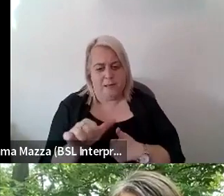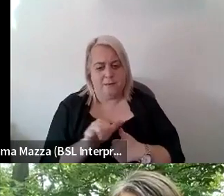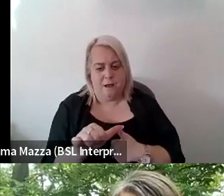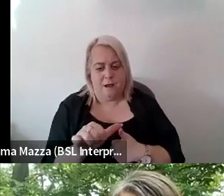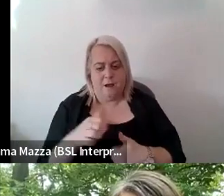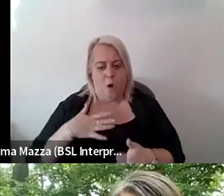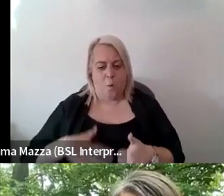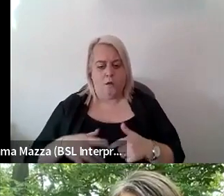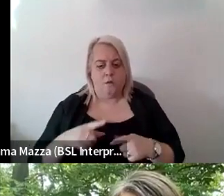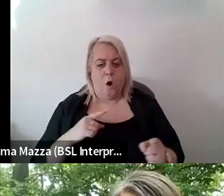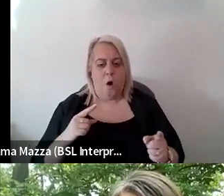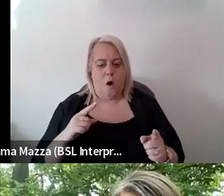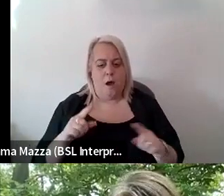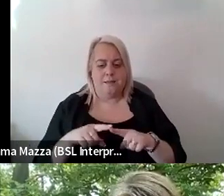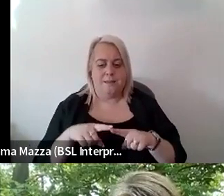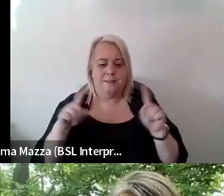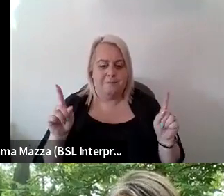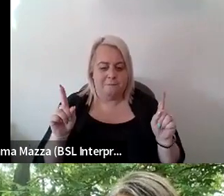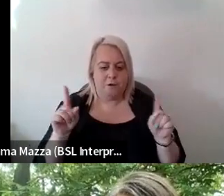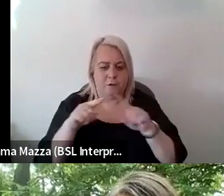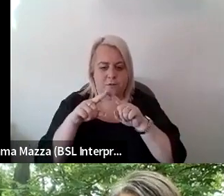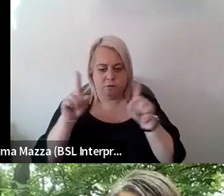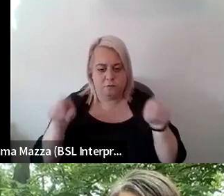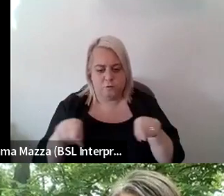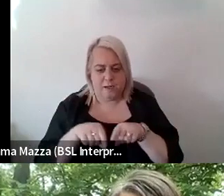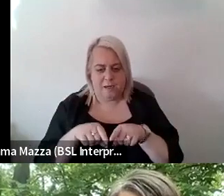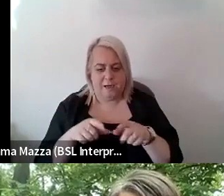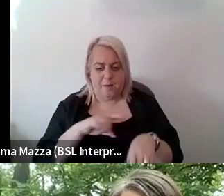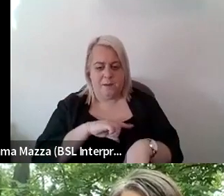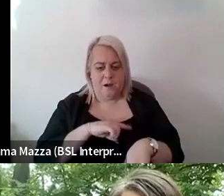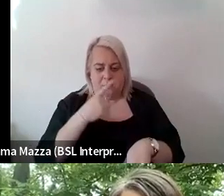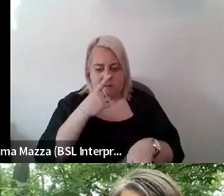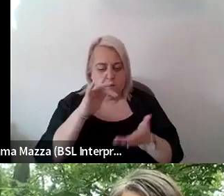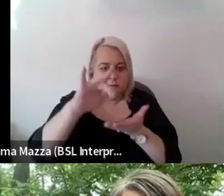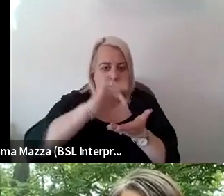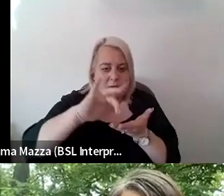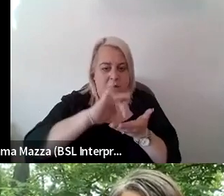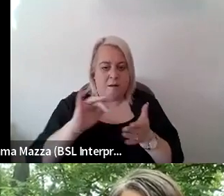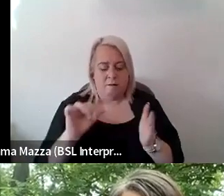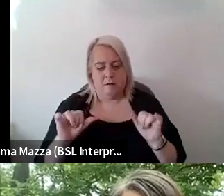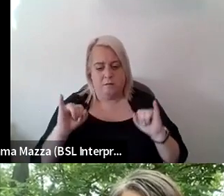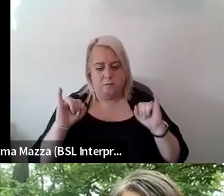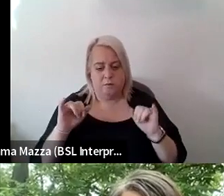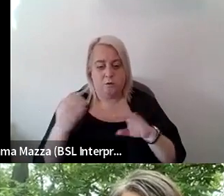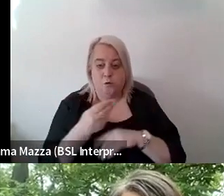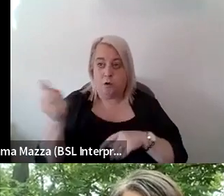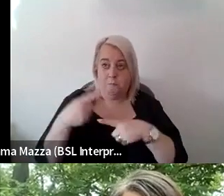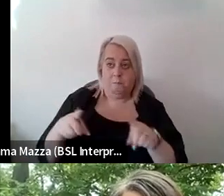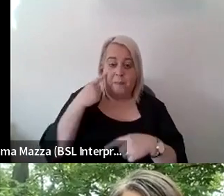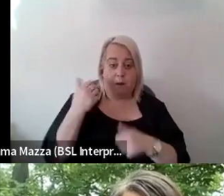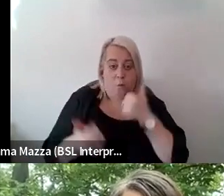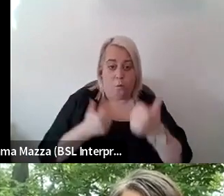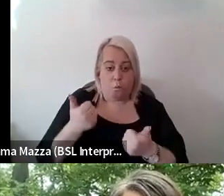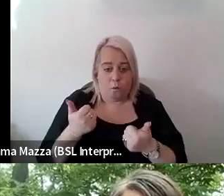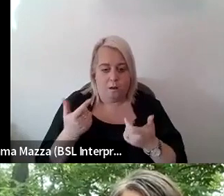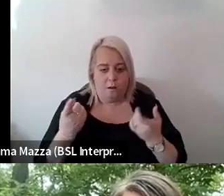an alternative. Have you screen all day long? And I don't have issue with that because it might suit a lot of people, and a lot of people might find it beautiful and sexy. But I